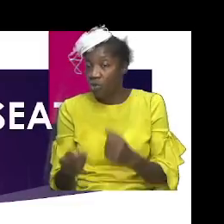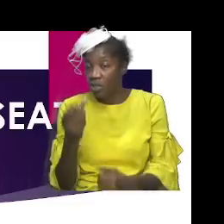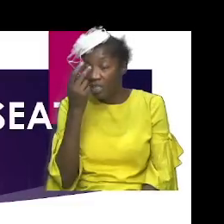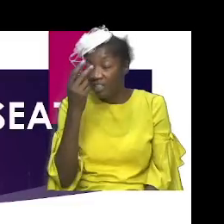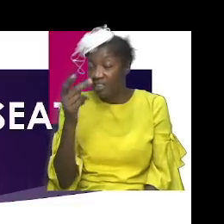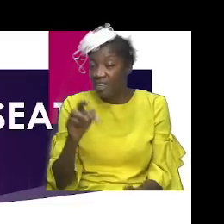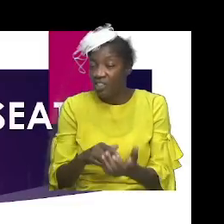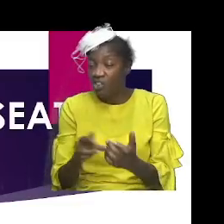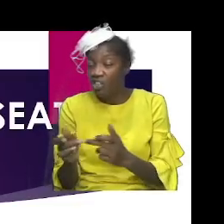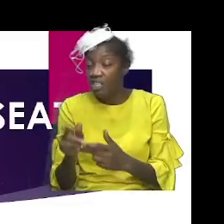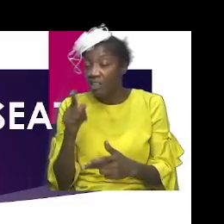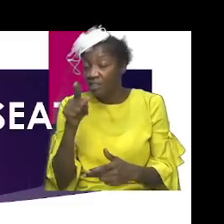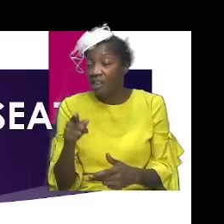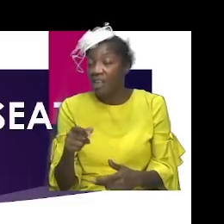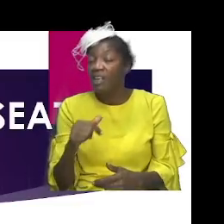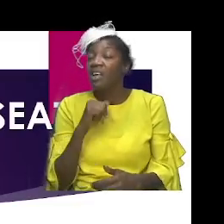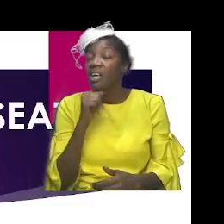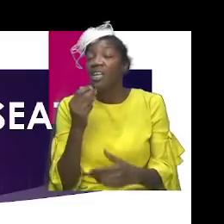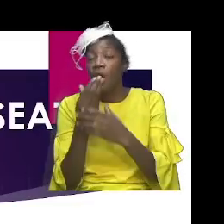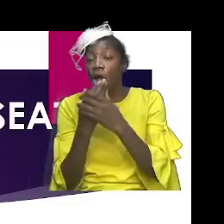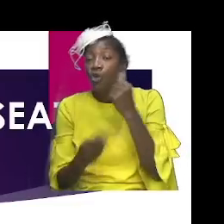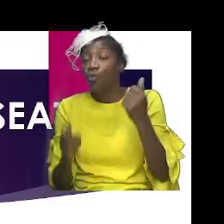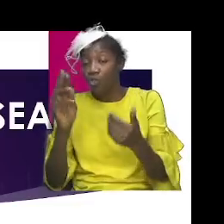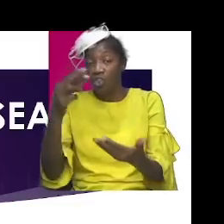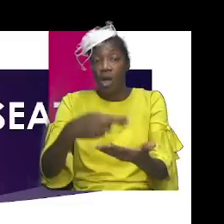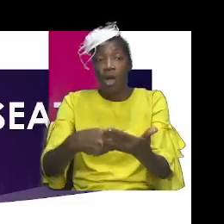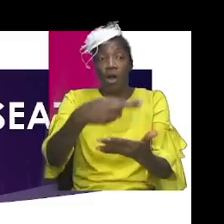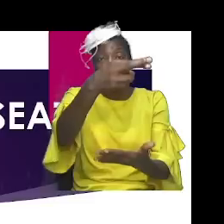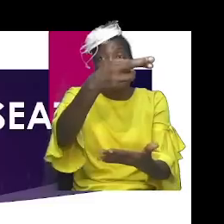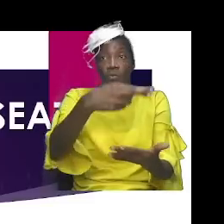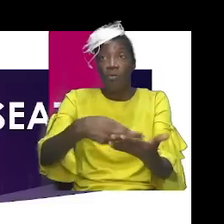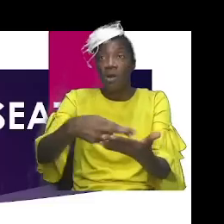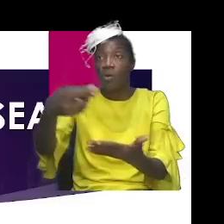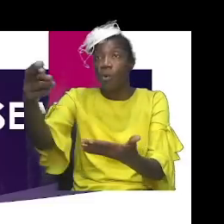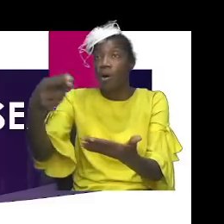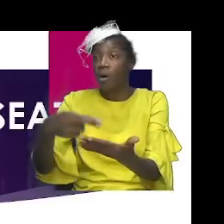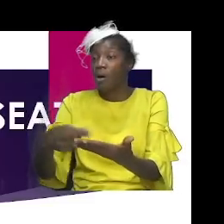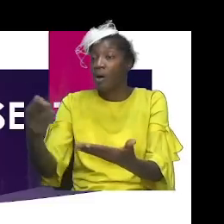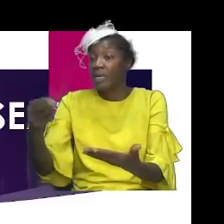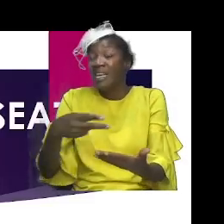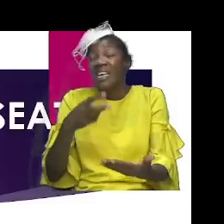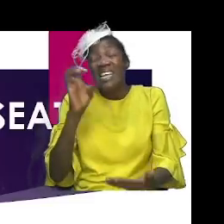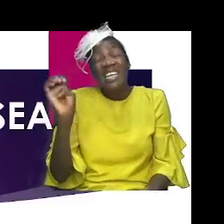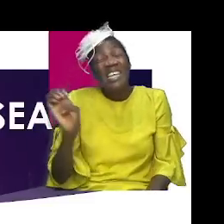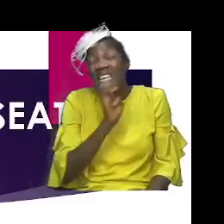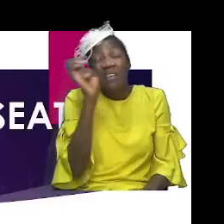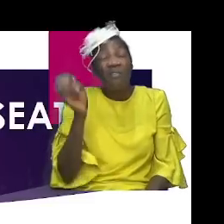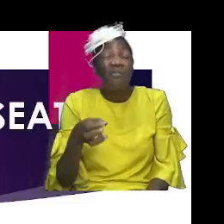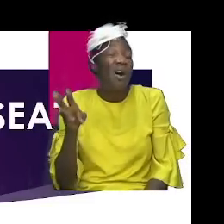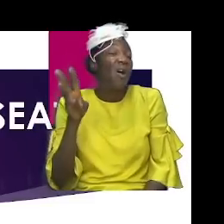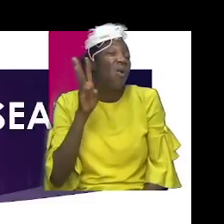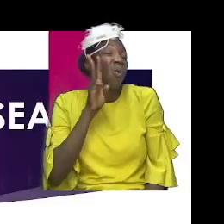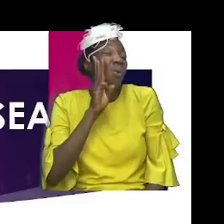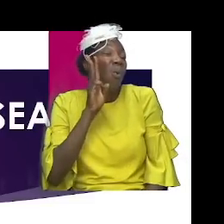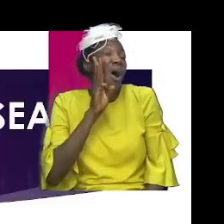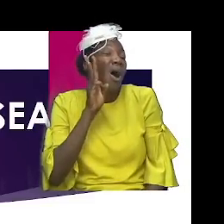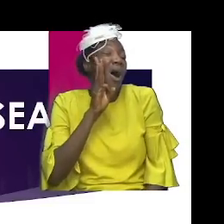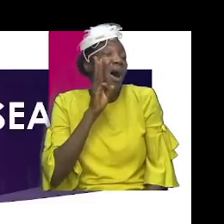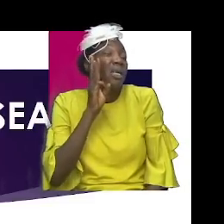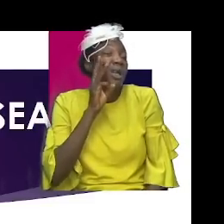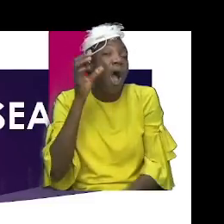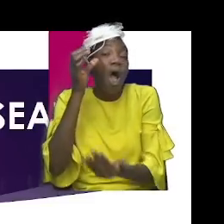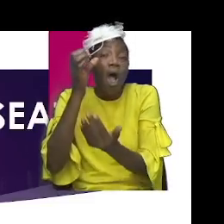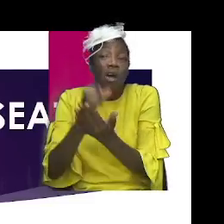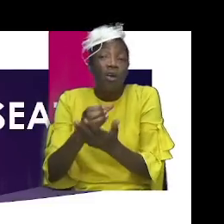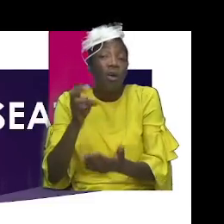you will not lose your reward. Even for a bottle of water, he used the word, a cup of water given to somebody that